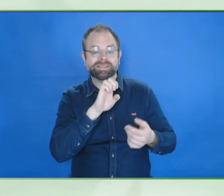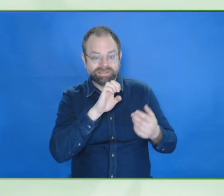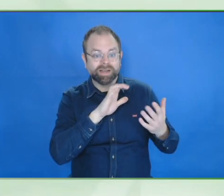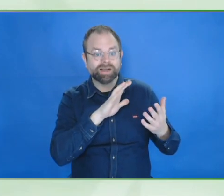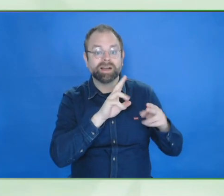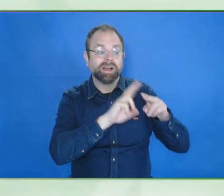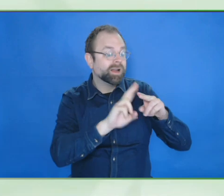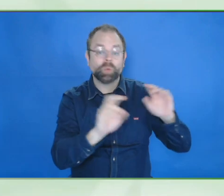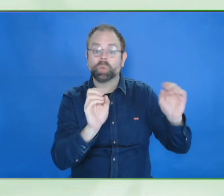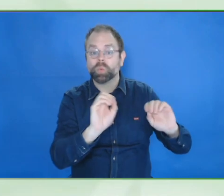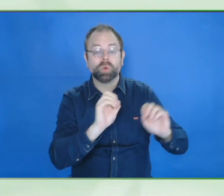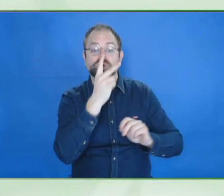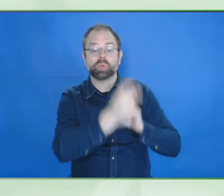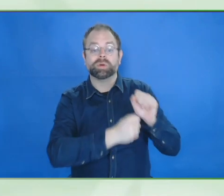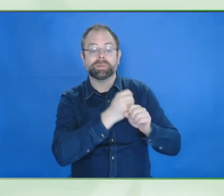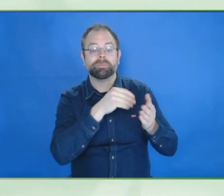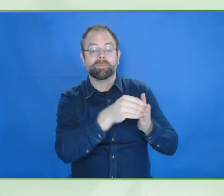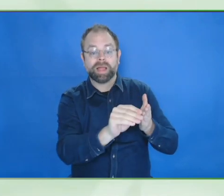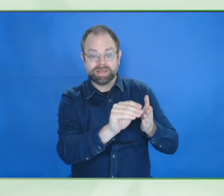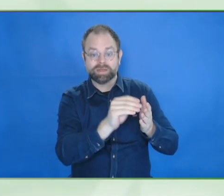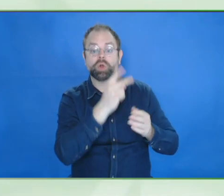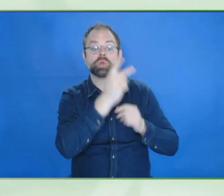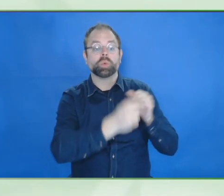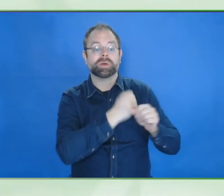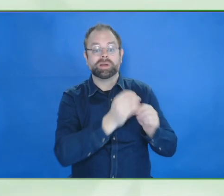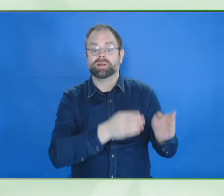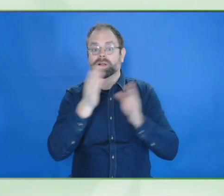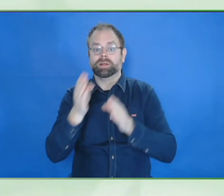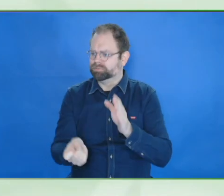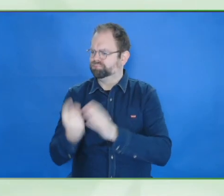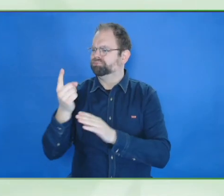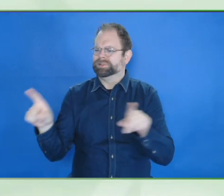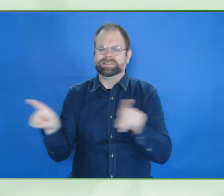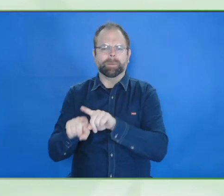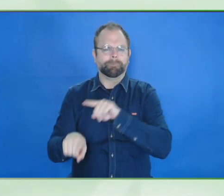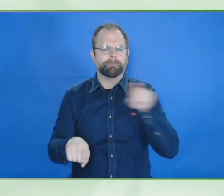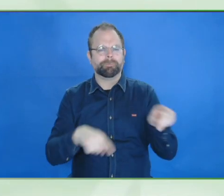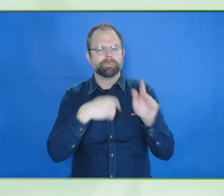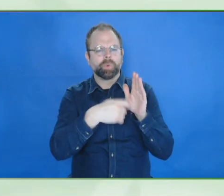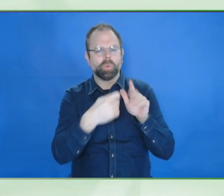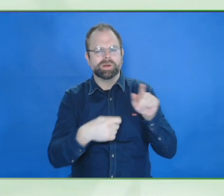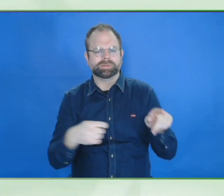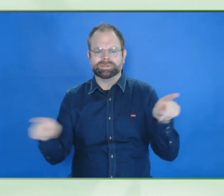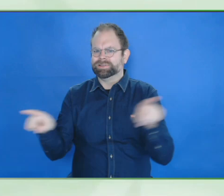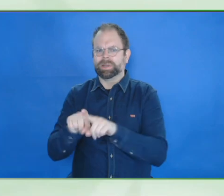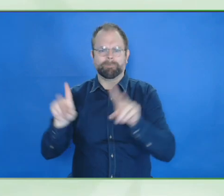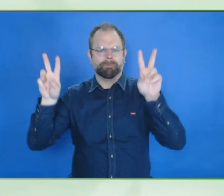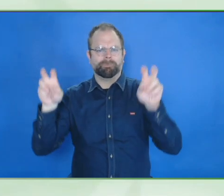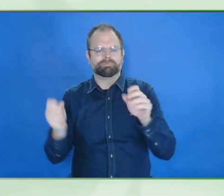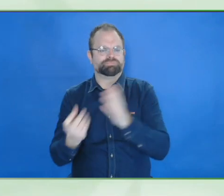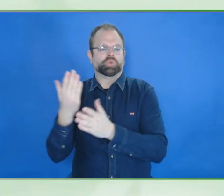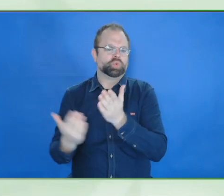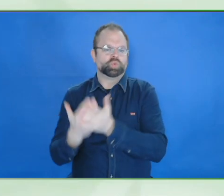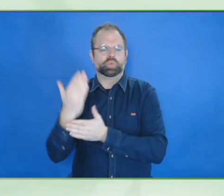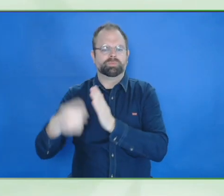they promise to solve all the problems that we have in the field of assistive technologies. And that was